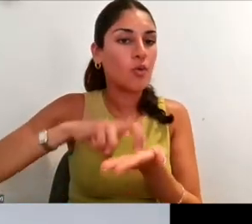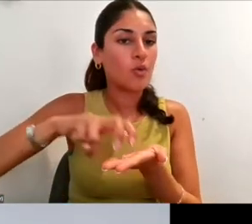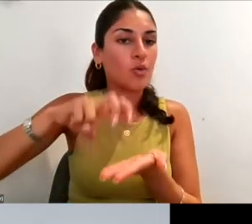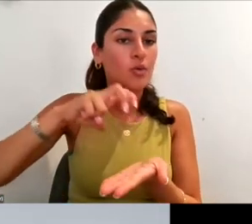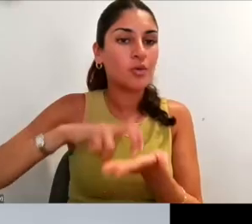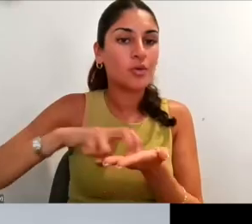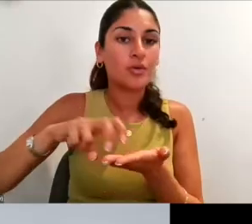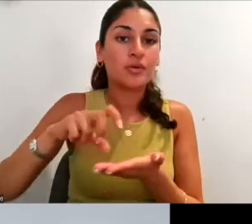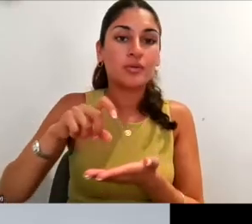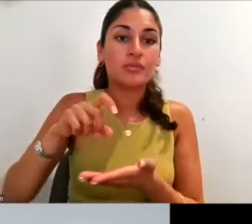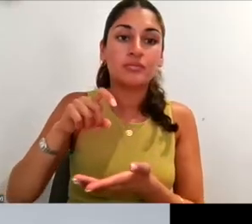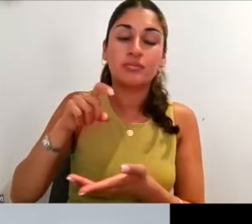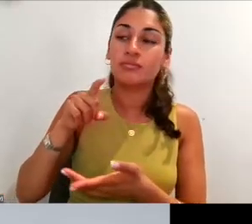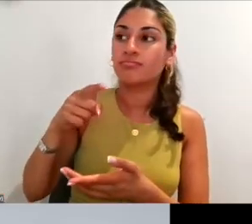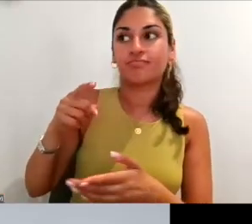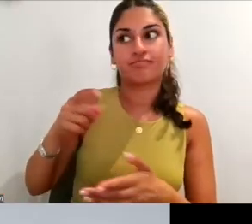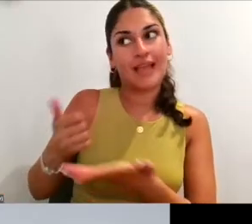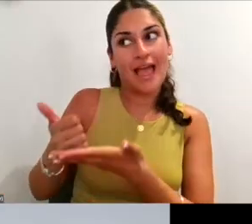you join?